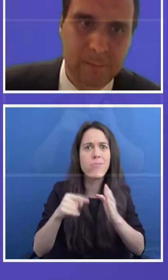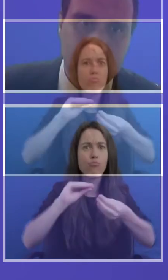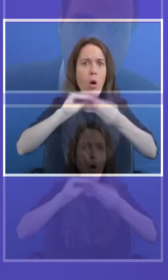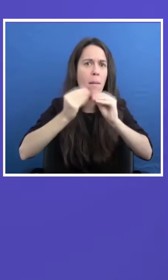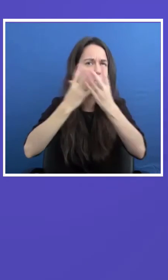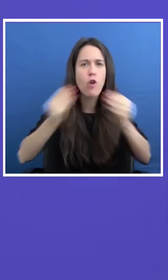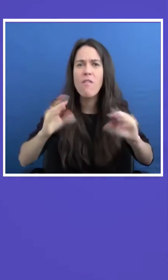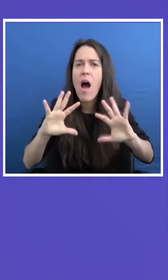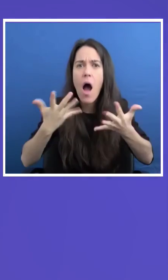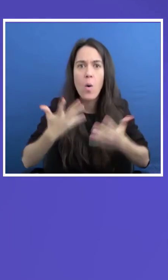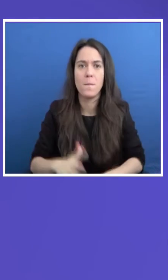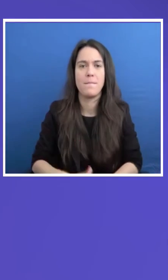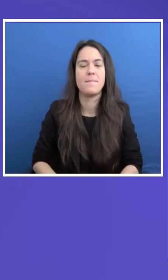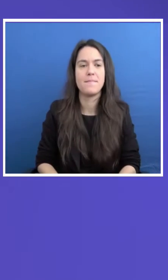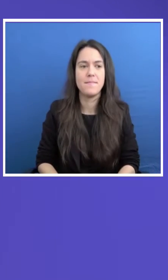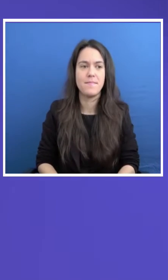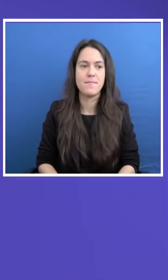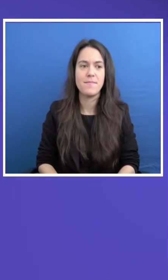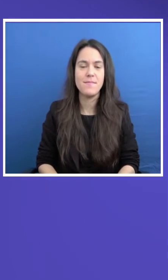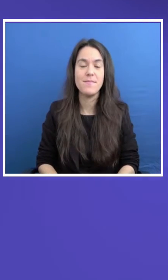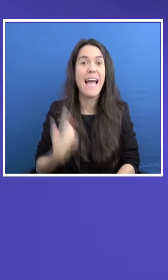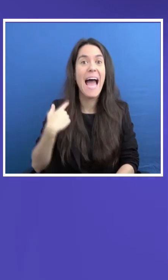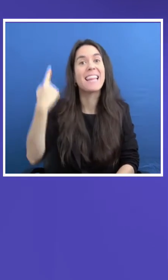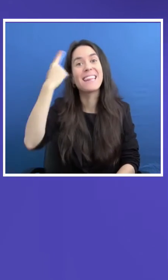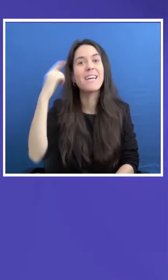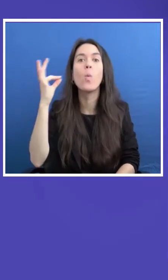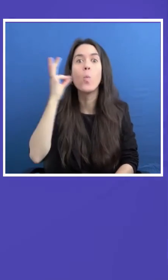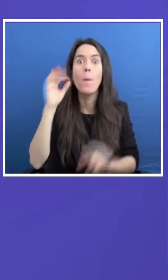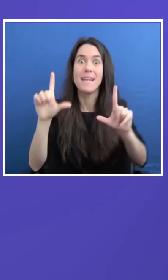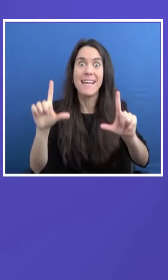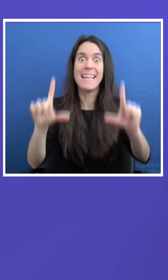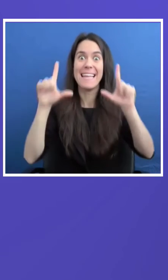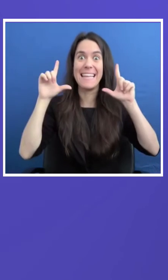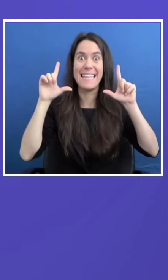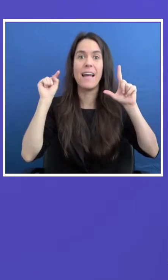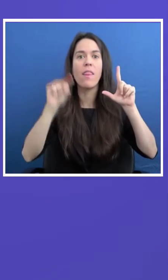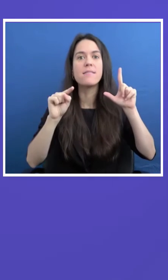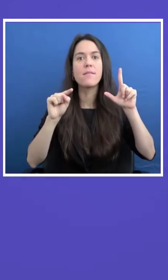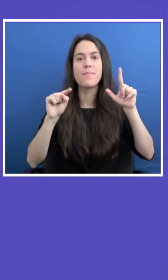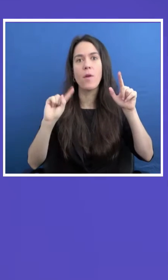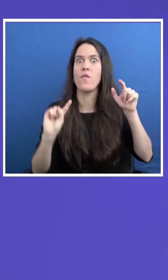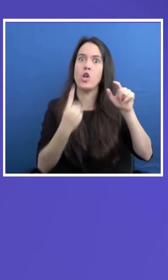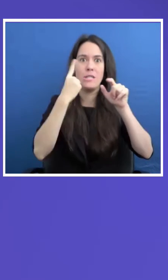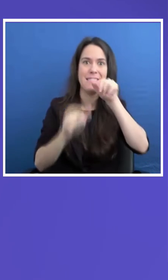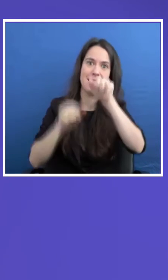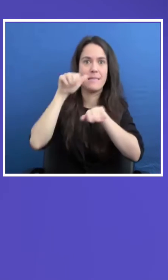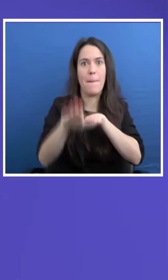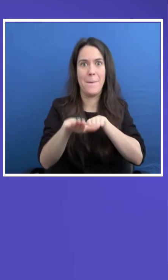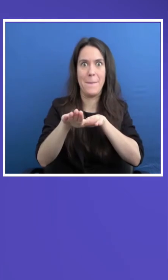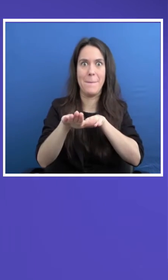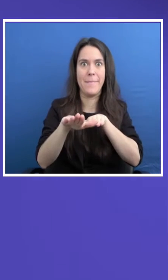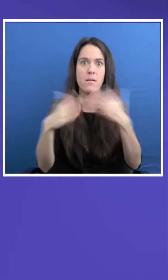Well, it's a beginning, right? If women are made more visible on television, for